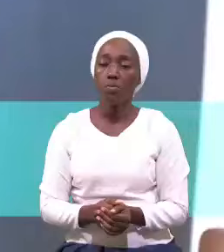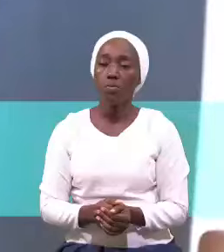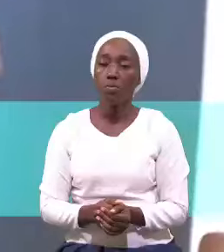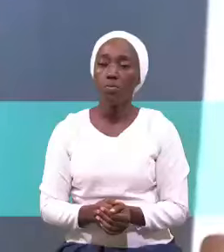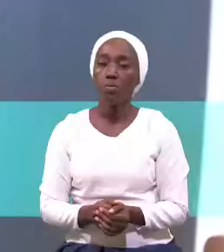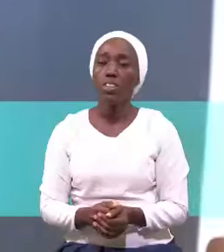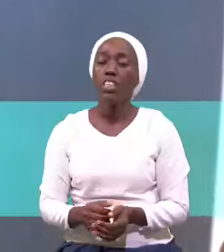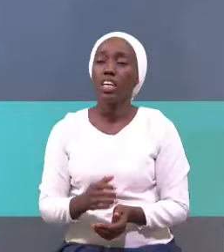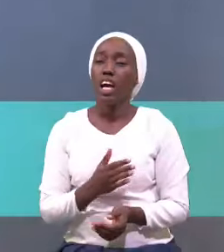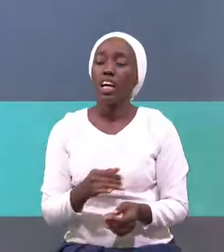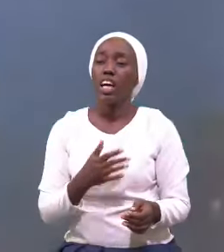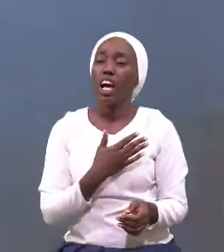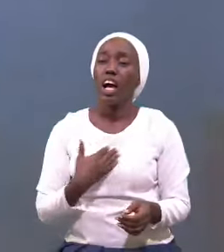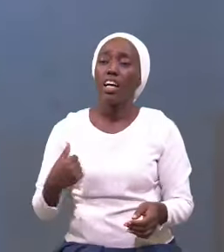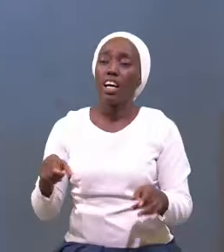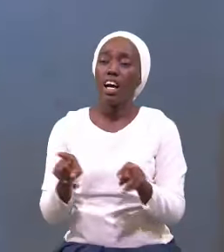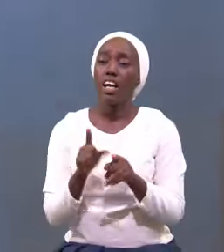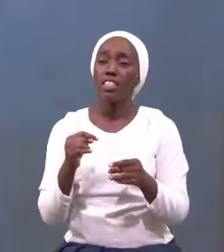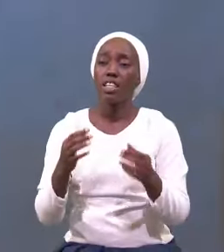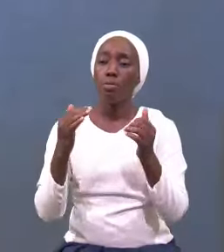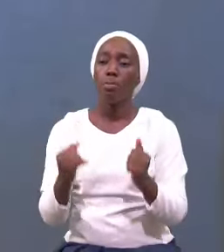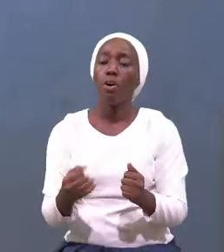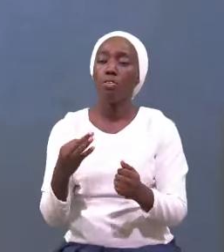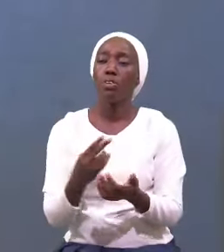And as the power of the Holy Ghost comes,